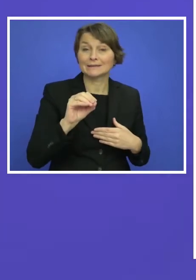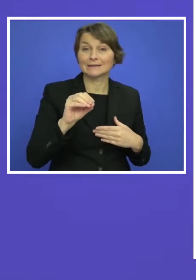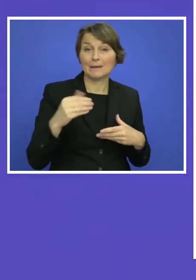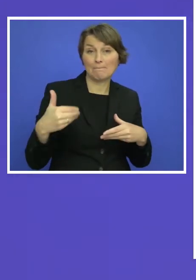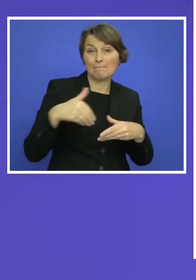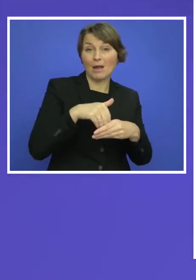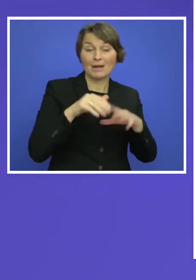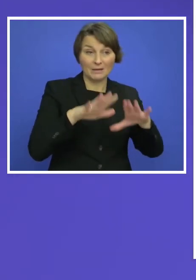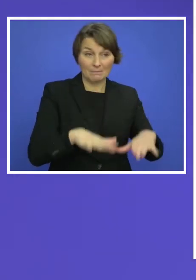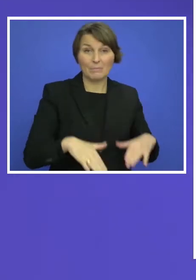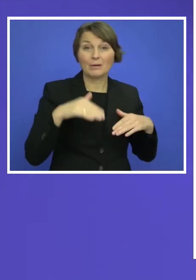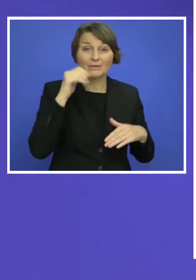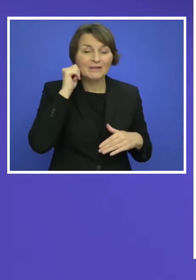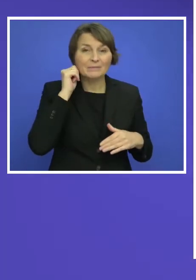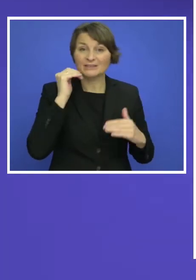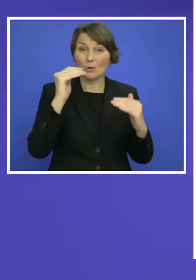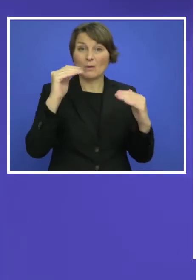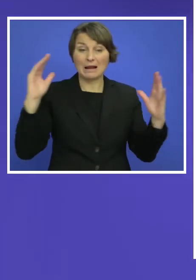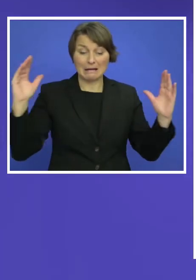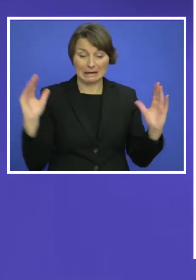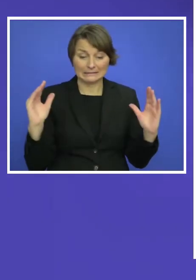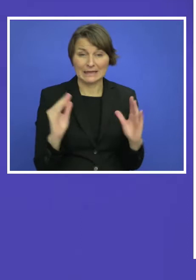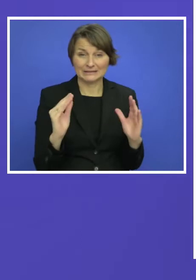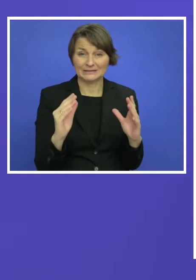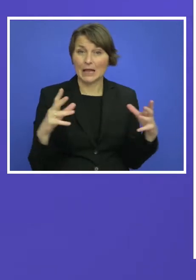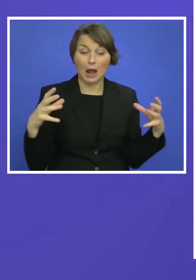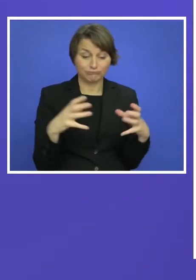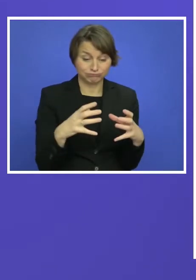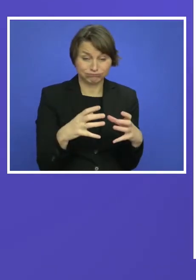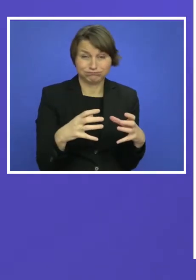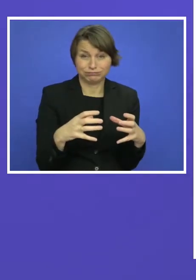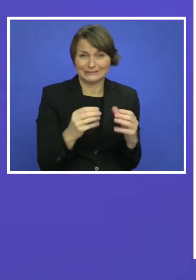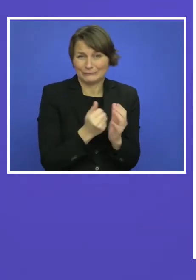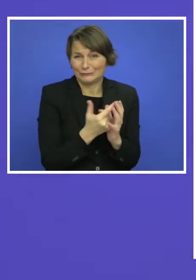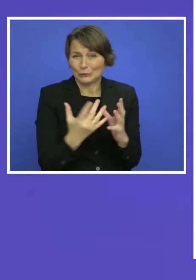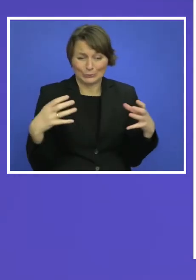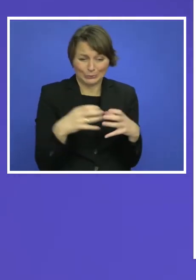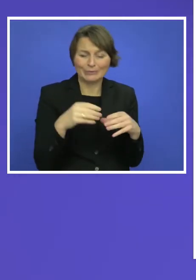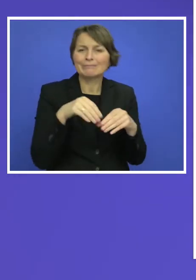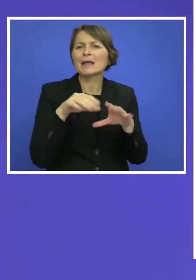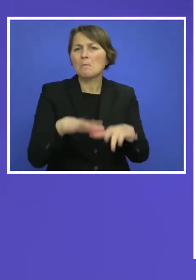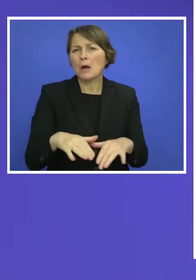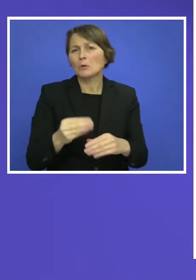from regression, clear regression. I tried to give you an idea about what's happening in Jordan,